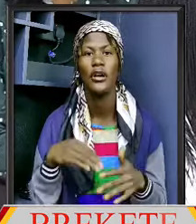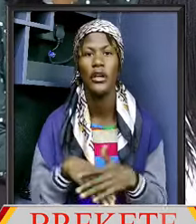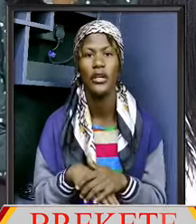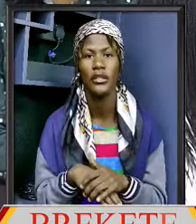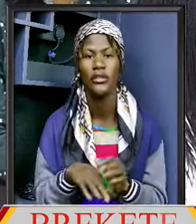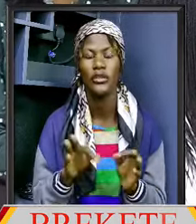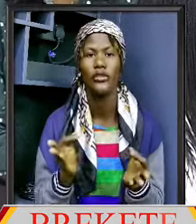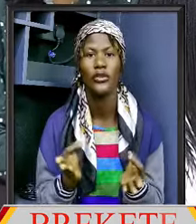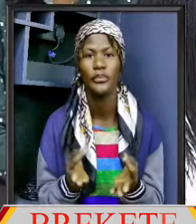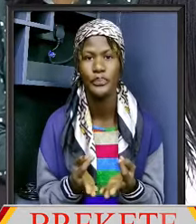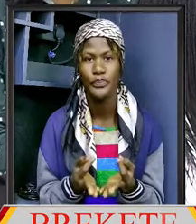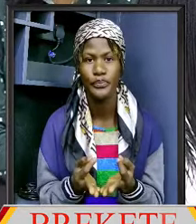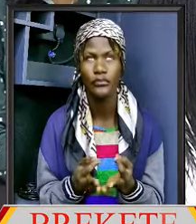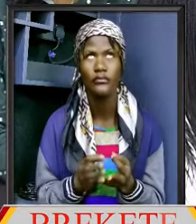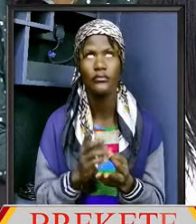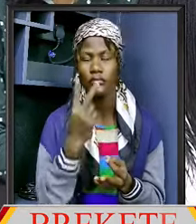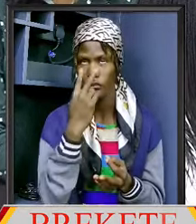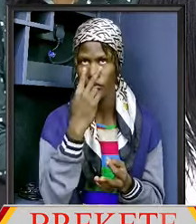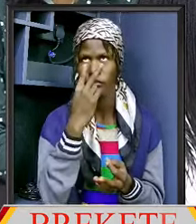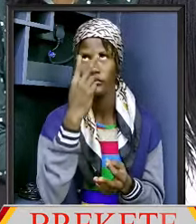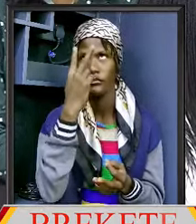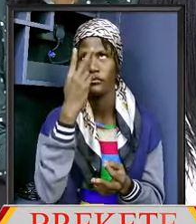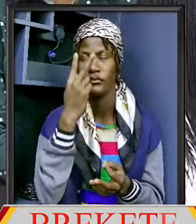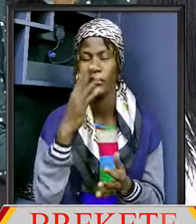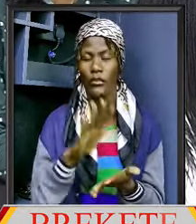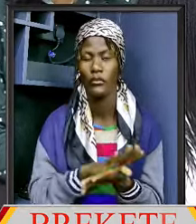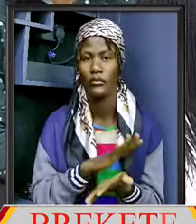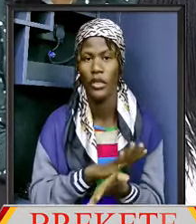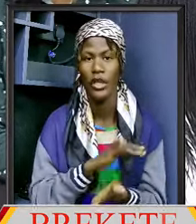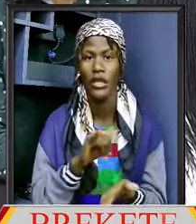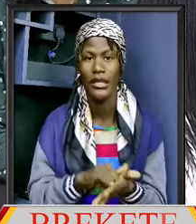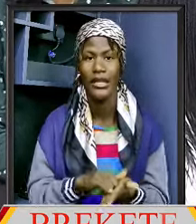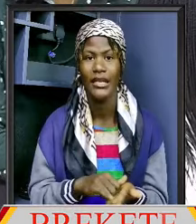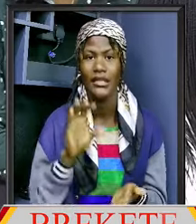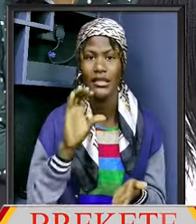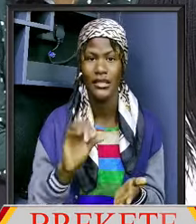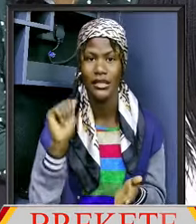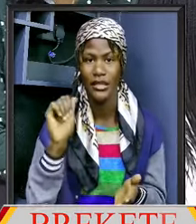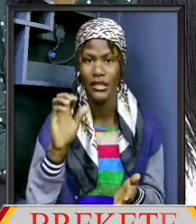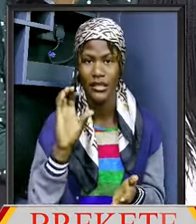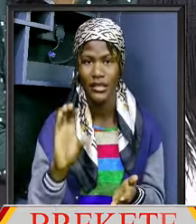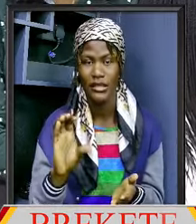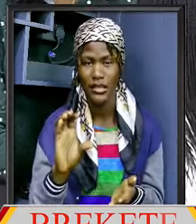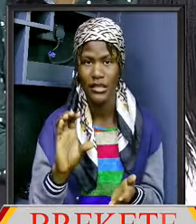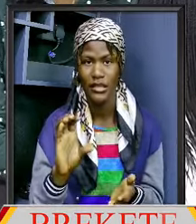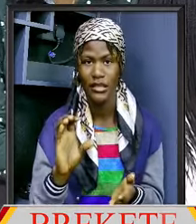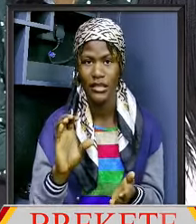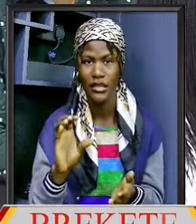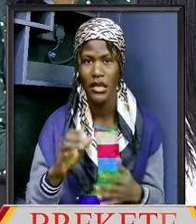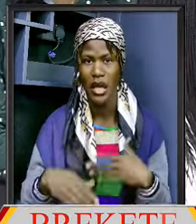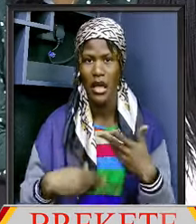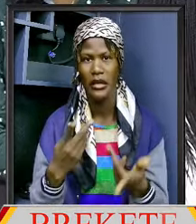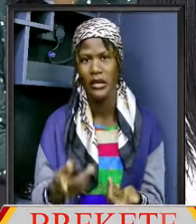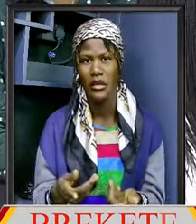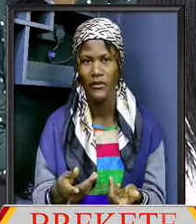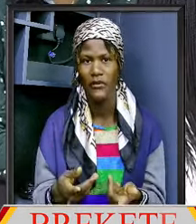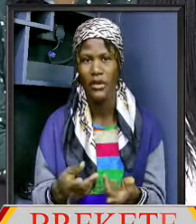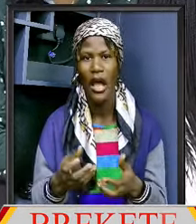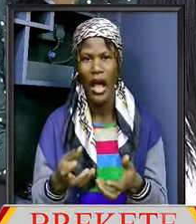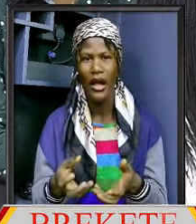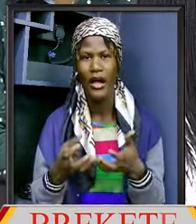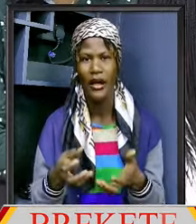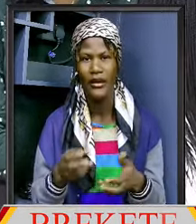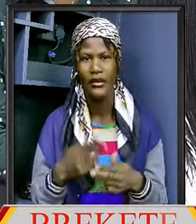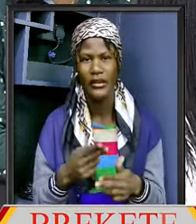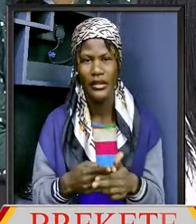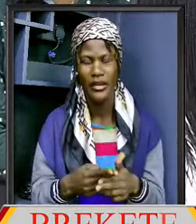this. You get paper where CSC they give. Where carry the name of that place where you enter, say, now,